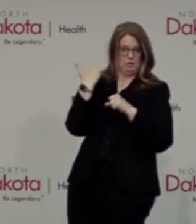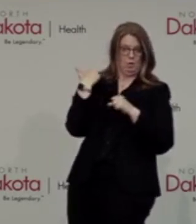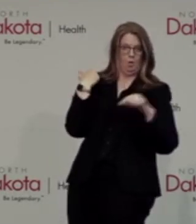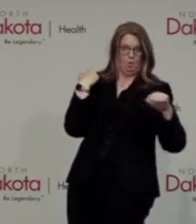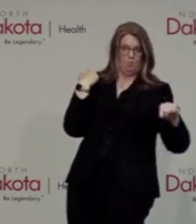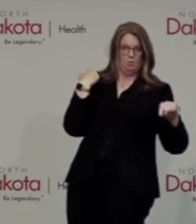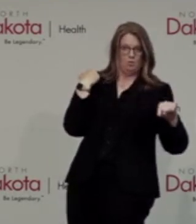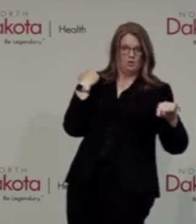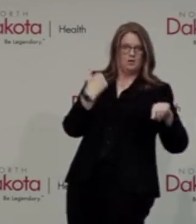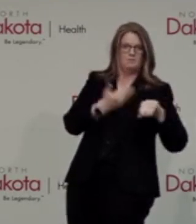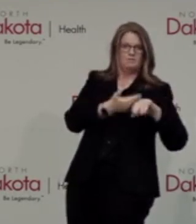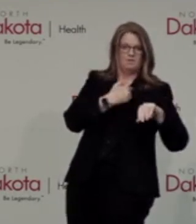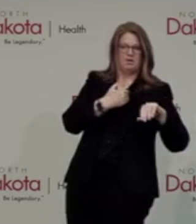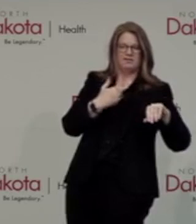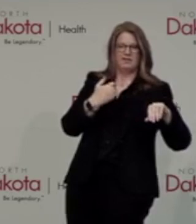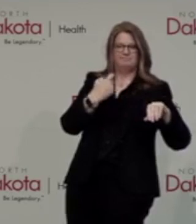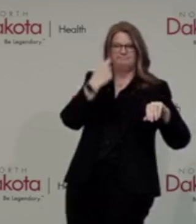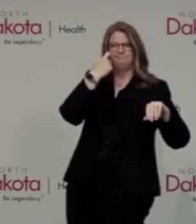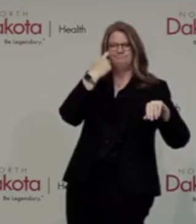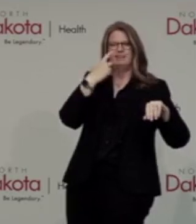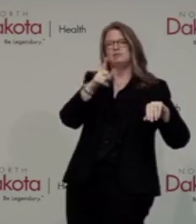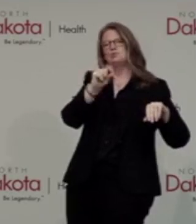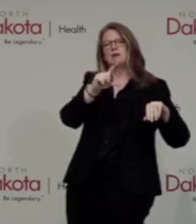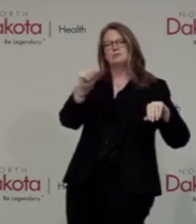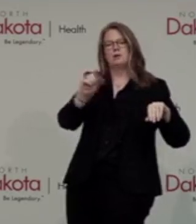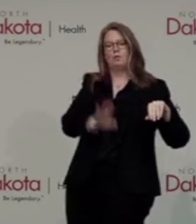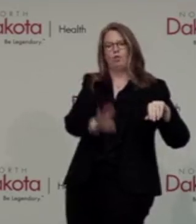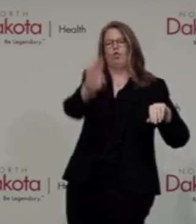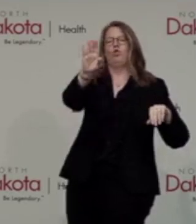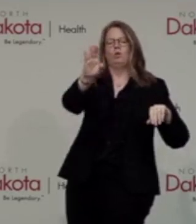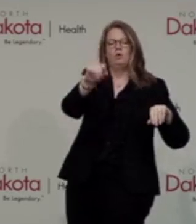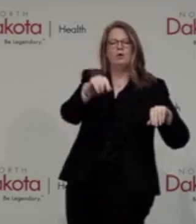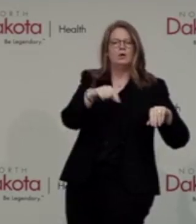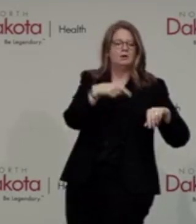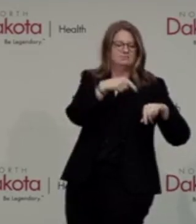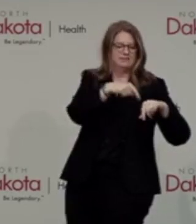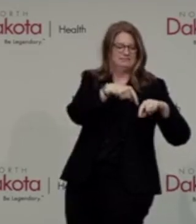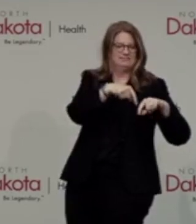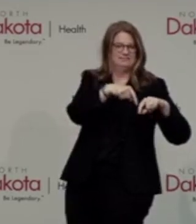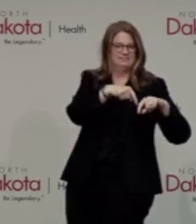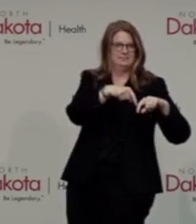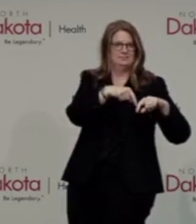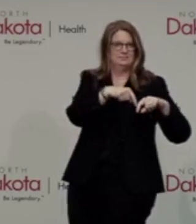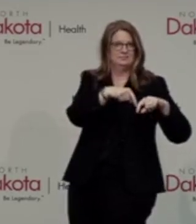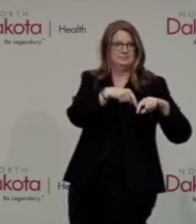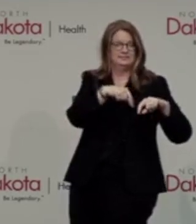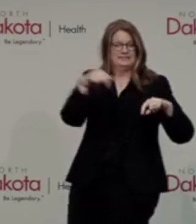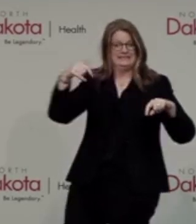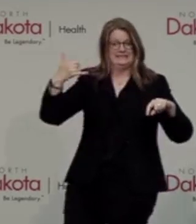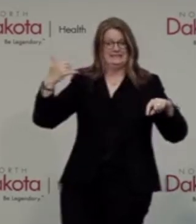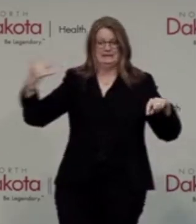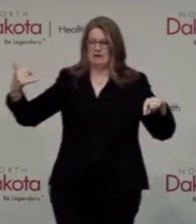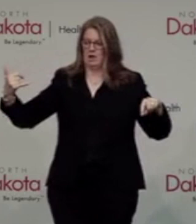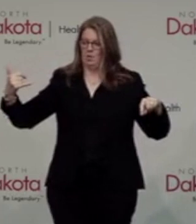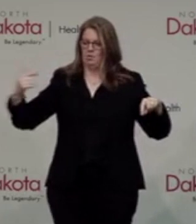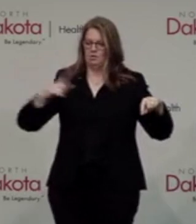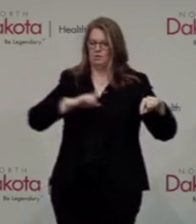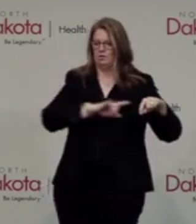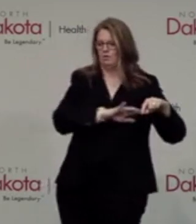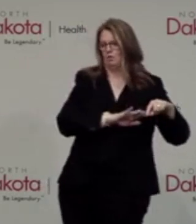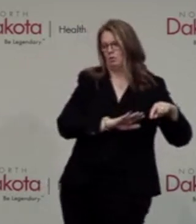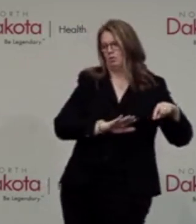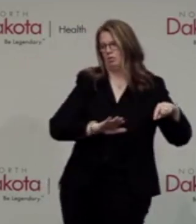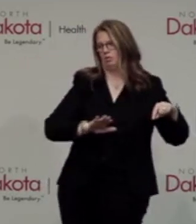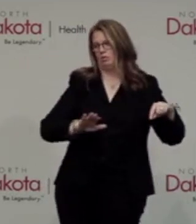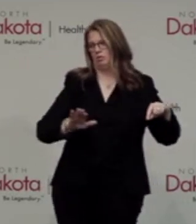that 2020 fall surge that resulted in our peak caseloads, we are actually on a trend line that looks